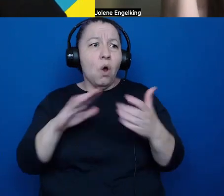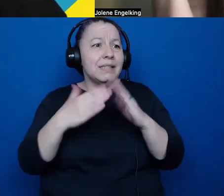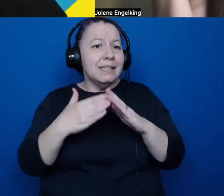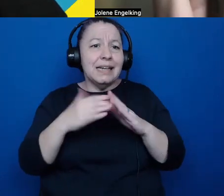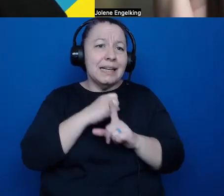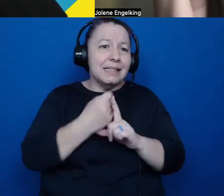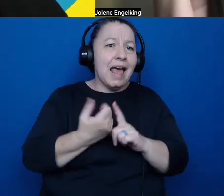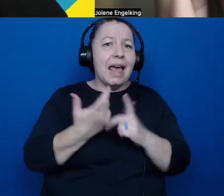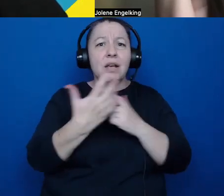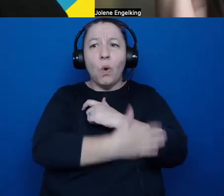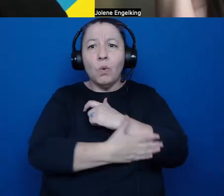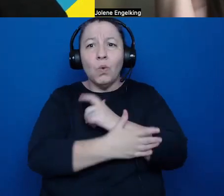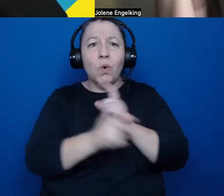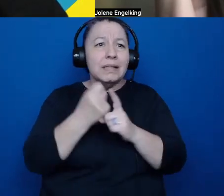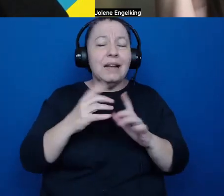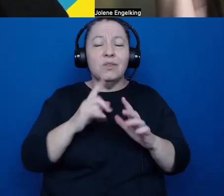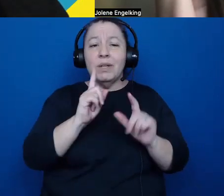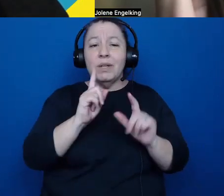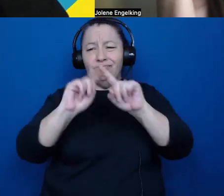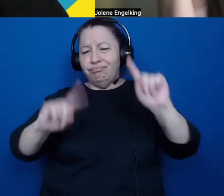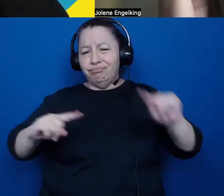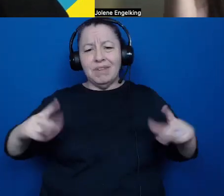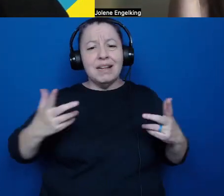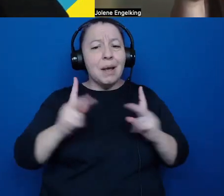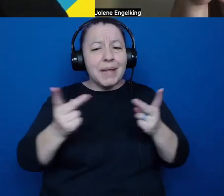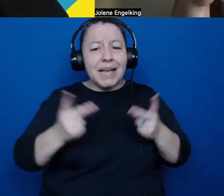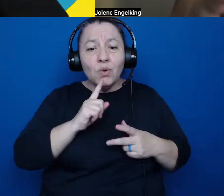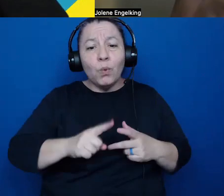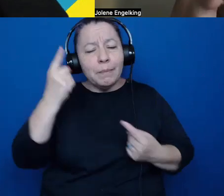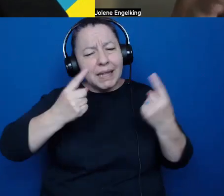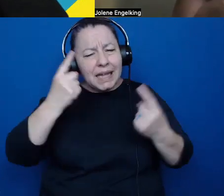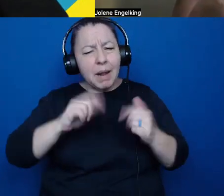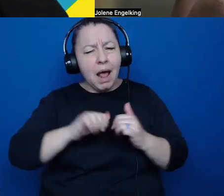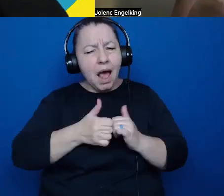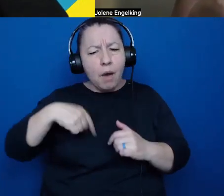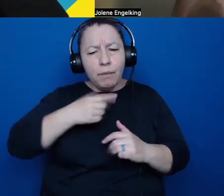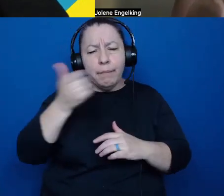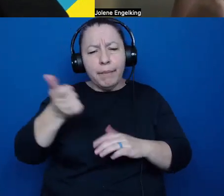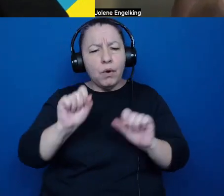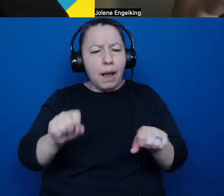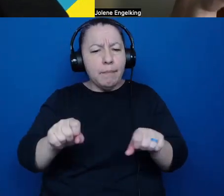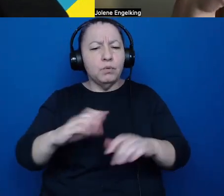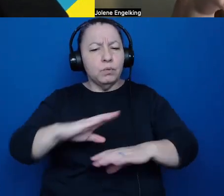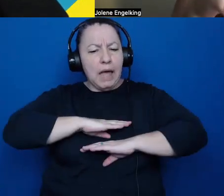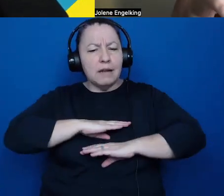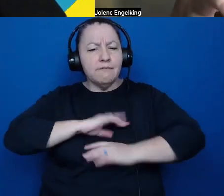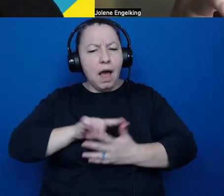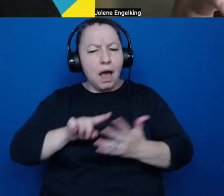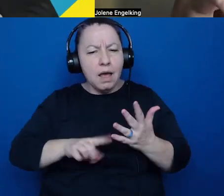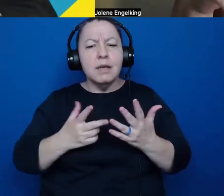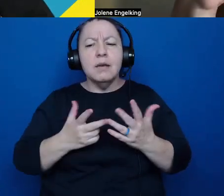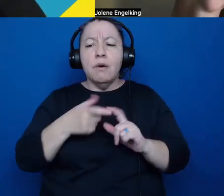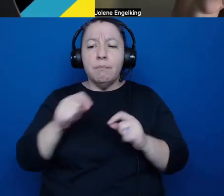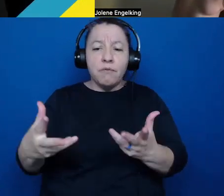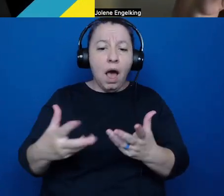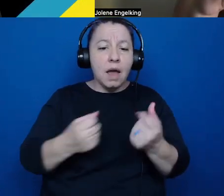settings, all these different places, to really be thinking about how are we better able to meet those needs, you know, from providing advocacy